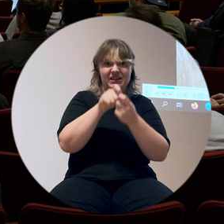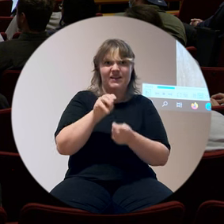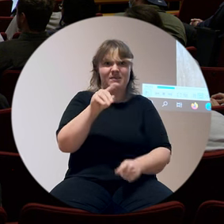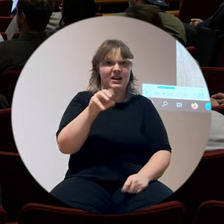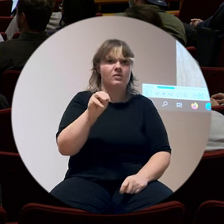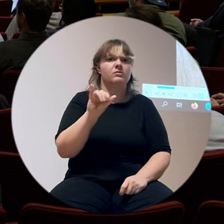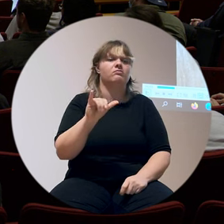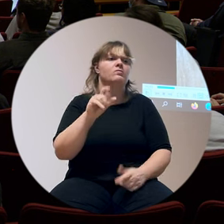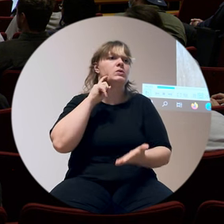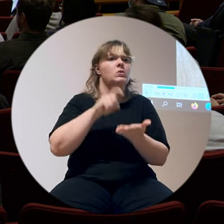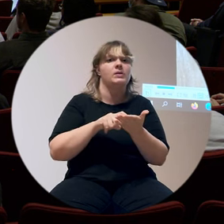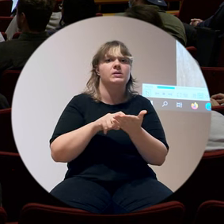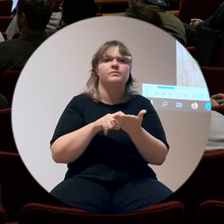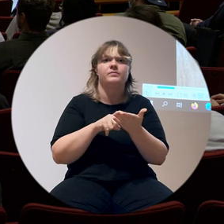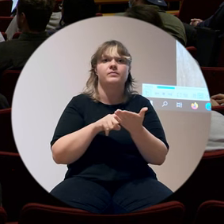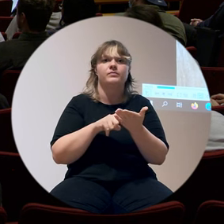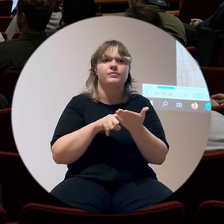found